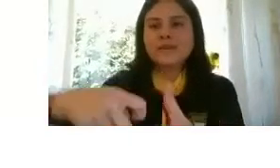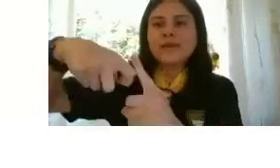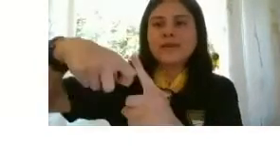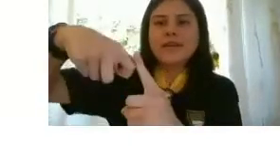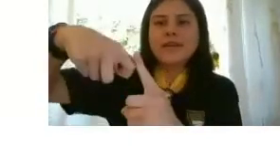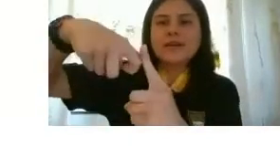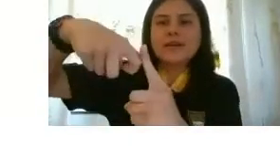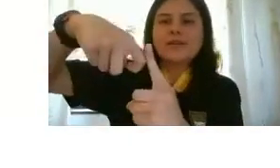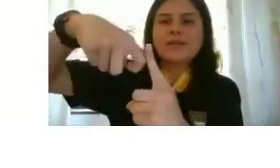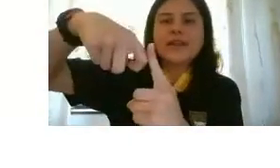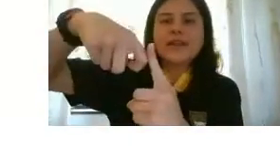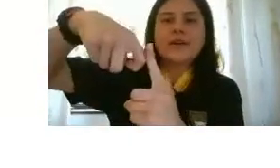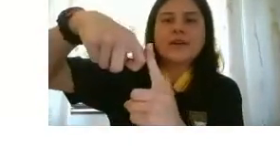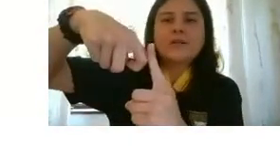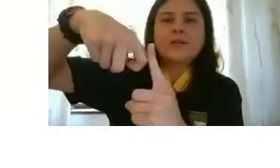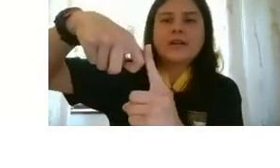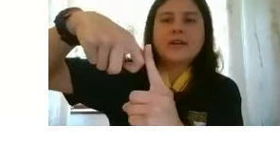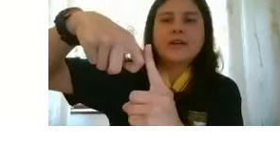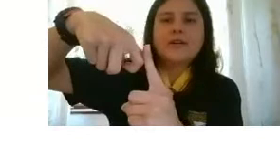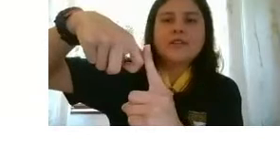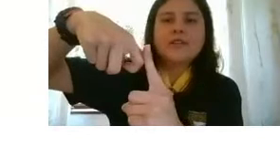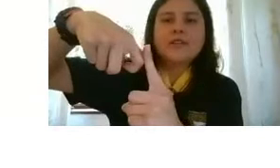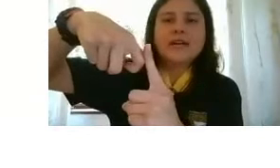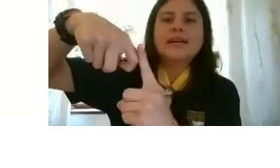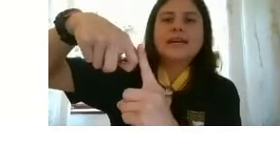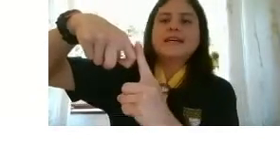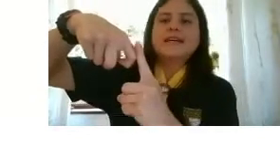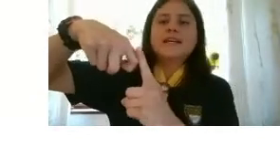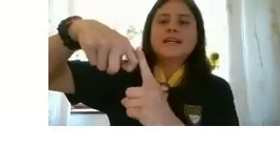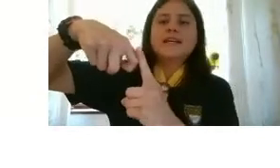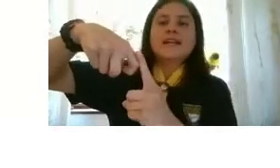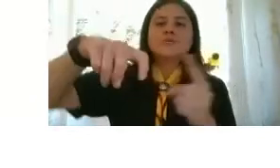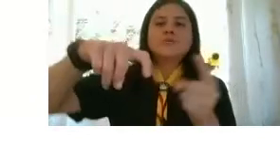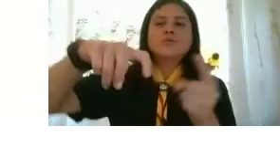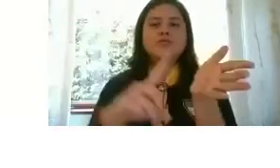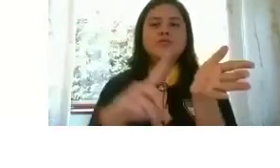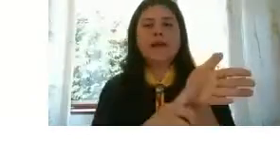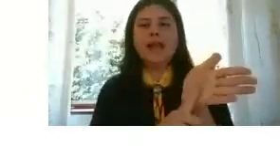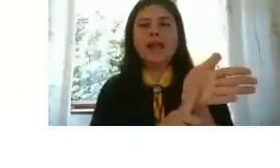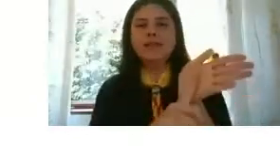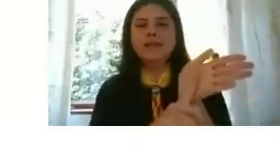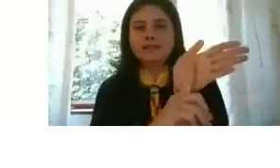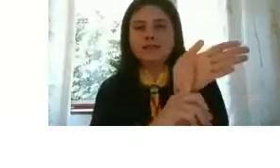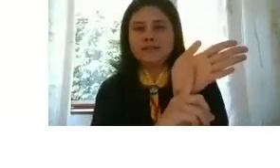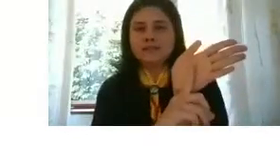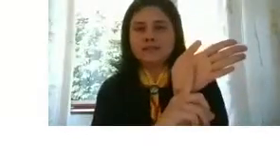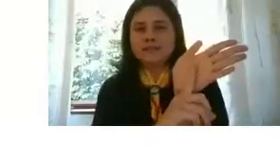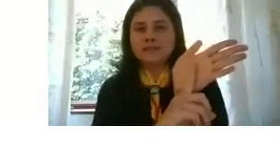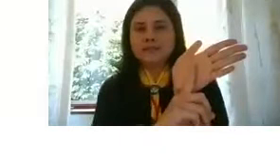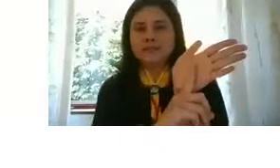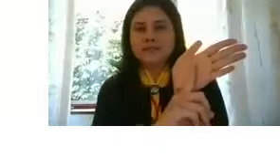Okay. Yes. Are we all there? All there with the K. So let's move to L.